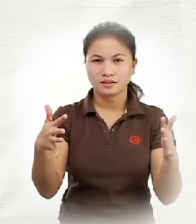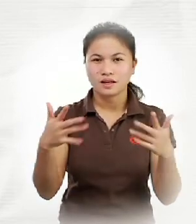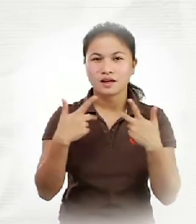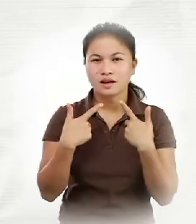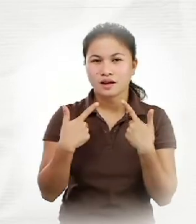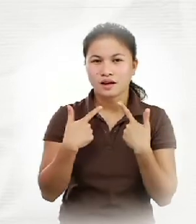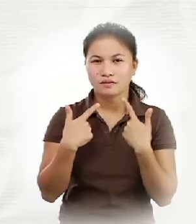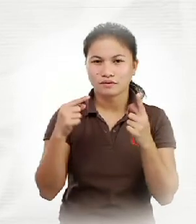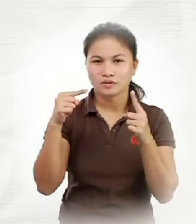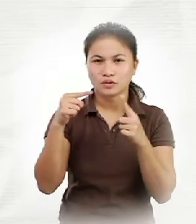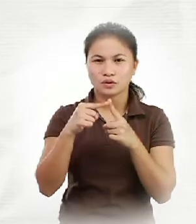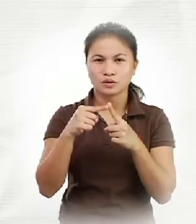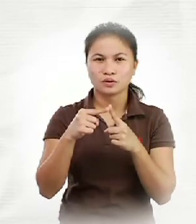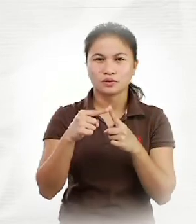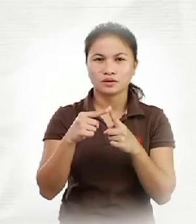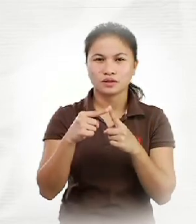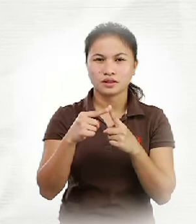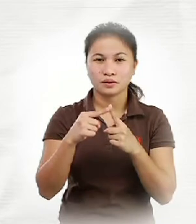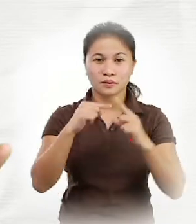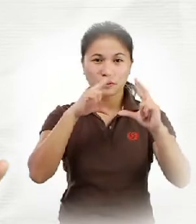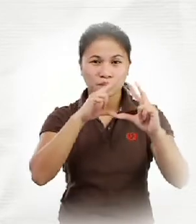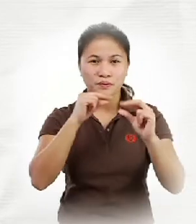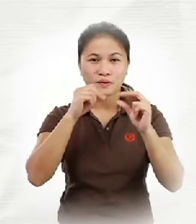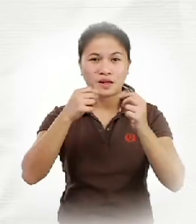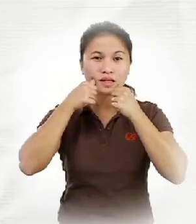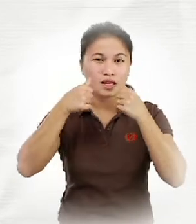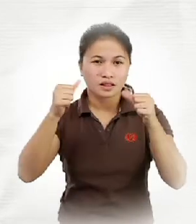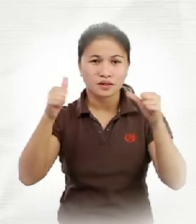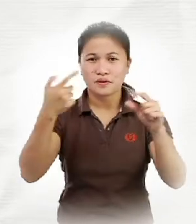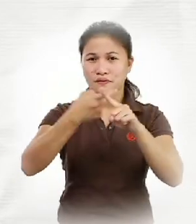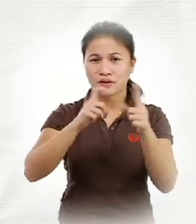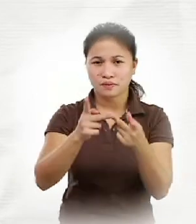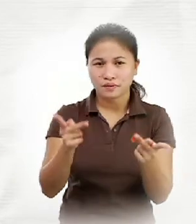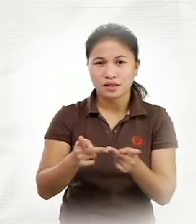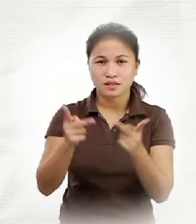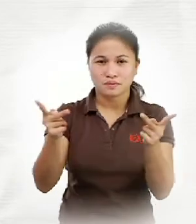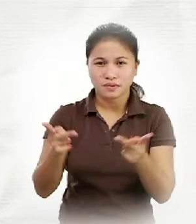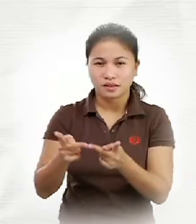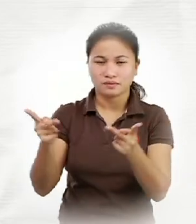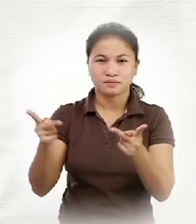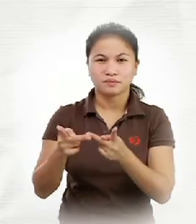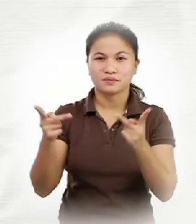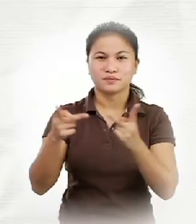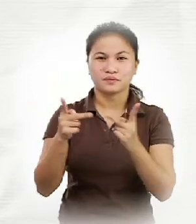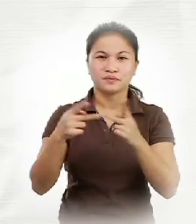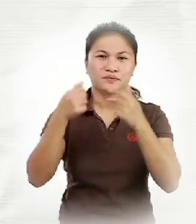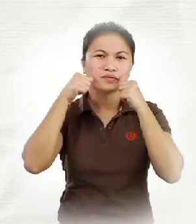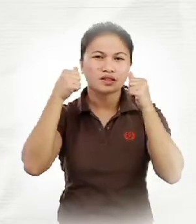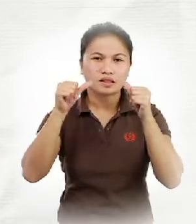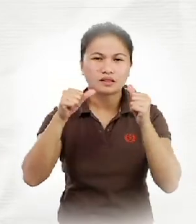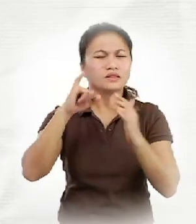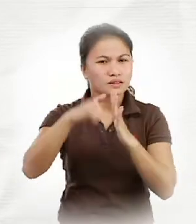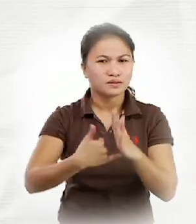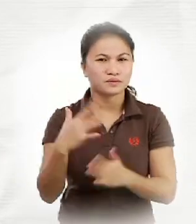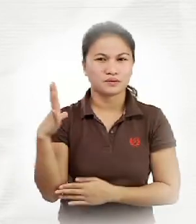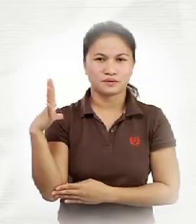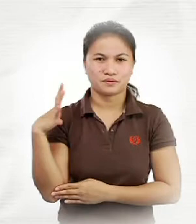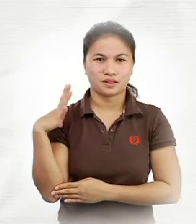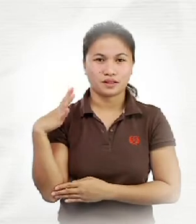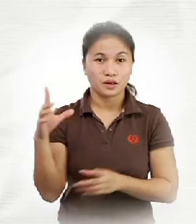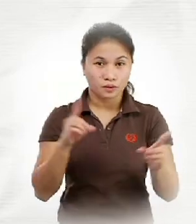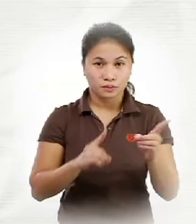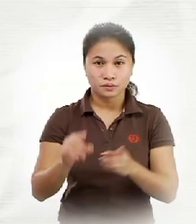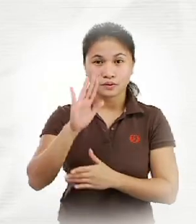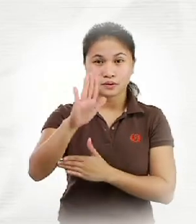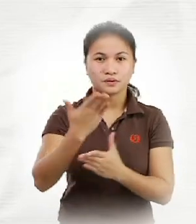to blow the trumpet. I come from this place, I come from this place. You just wait. Do your